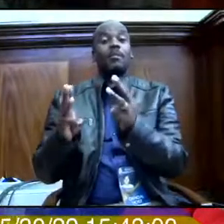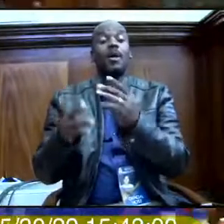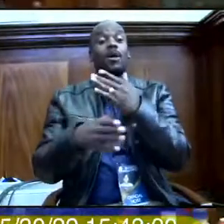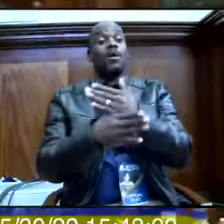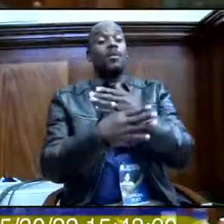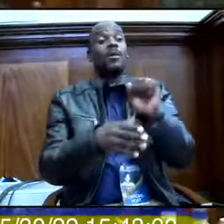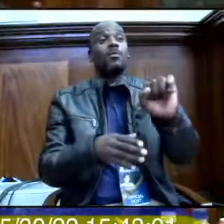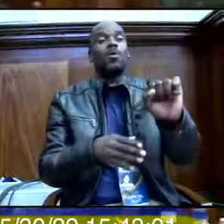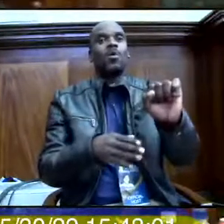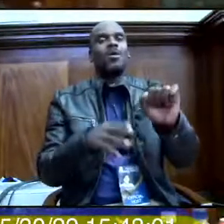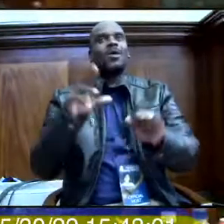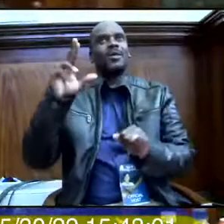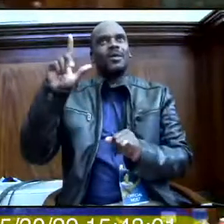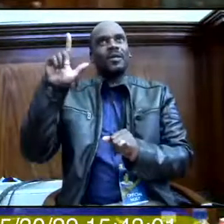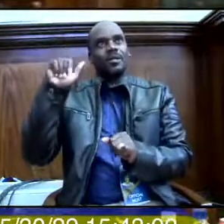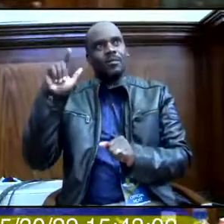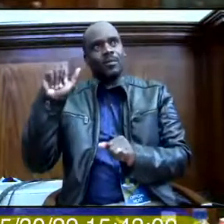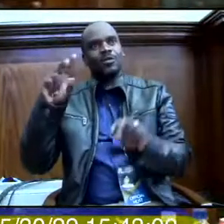nationals